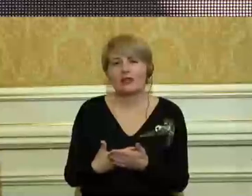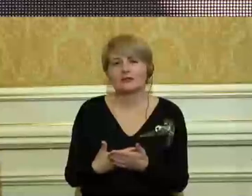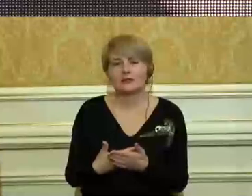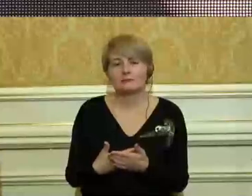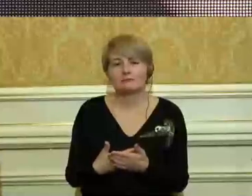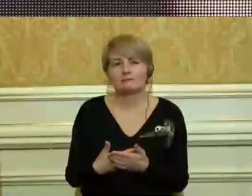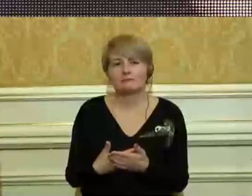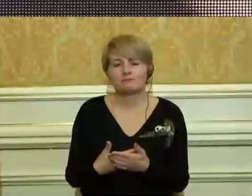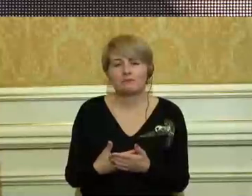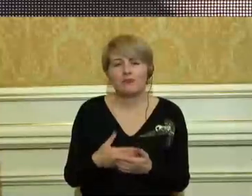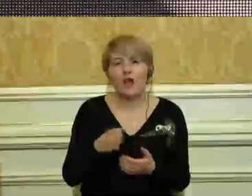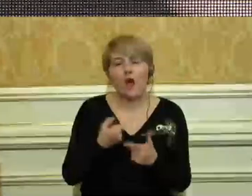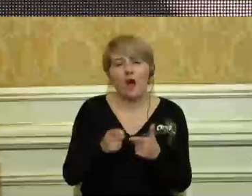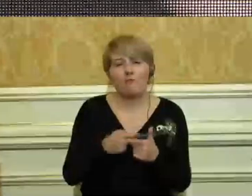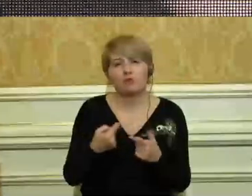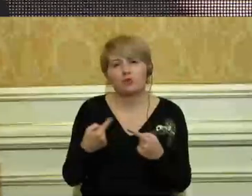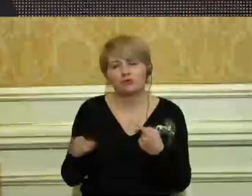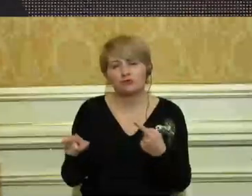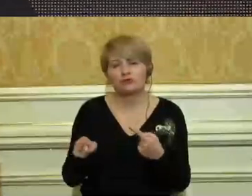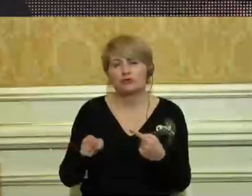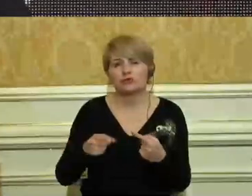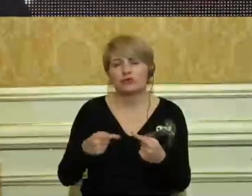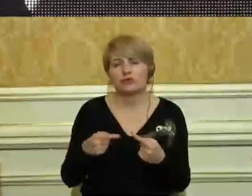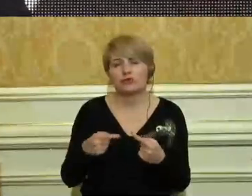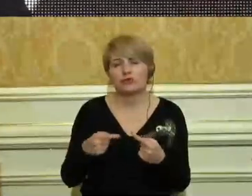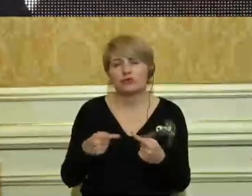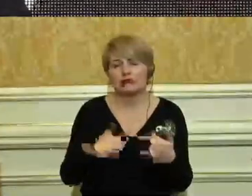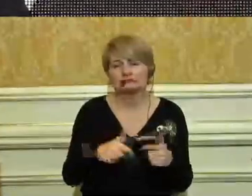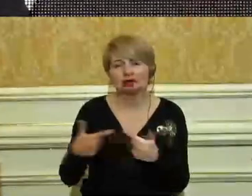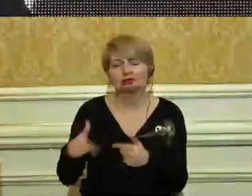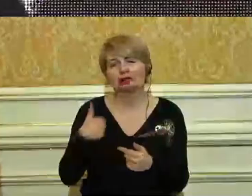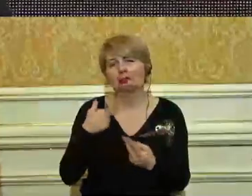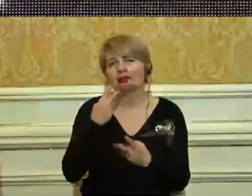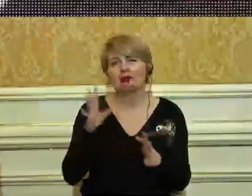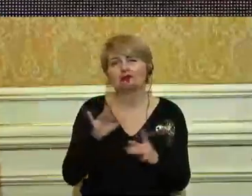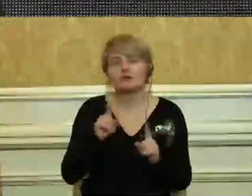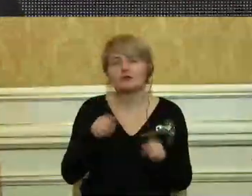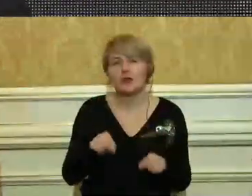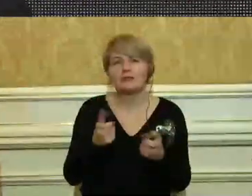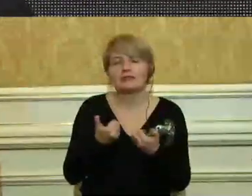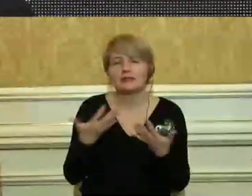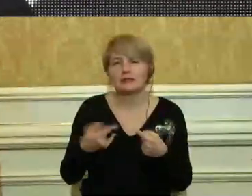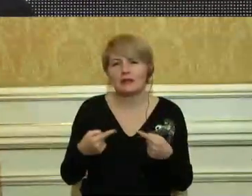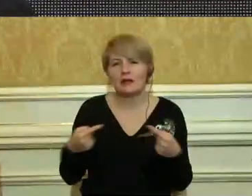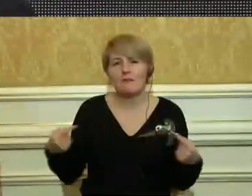or other sort of expert organizations. We don't see that many women actually advancing on that ladder. And I think one